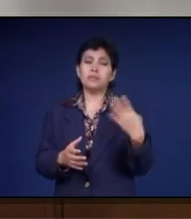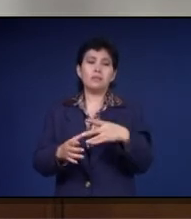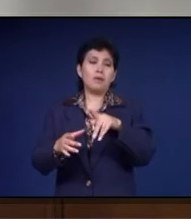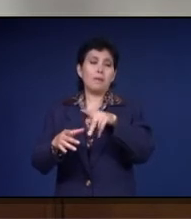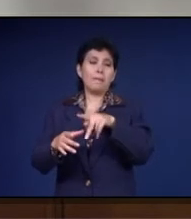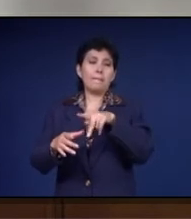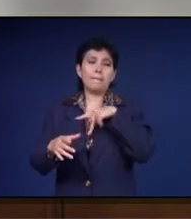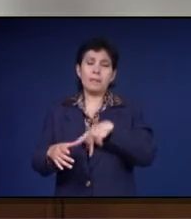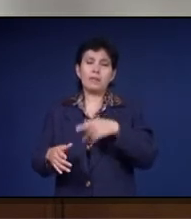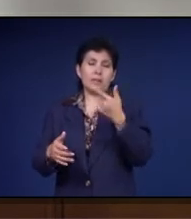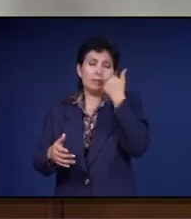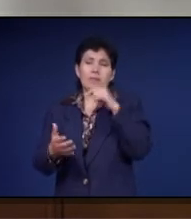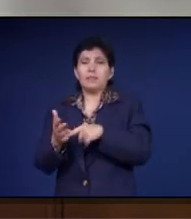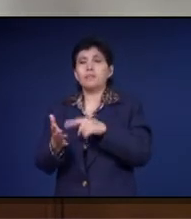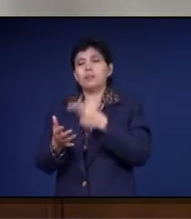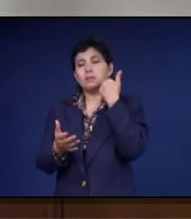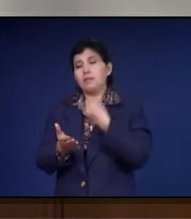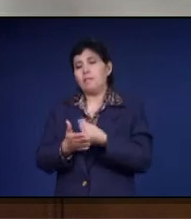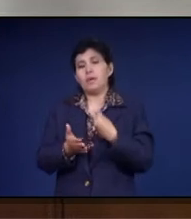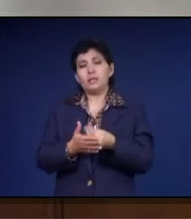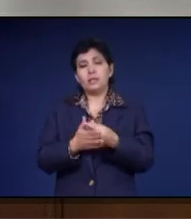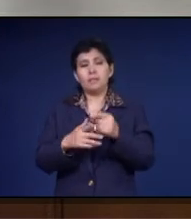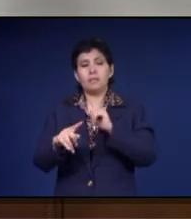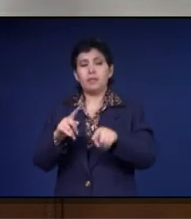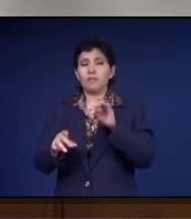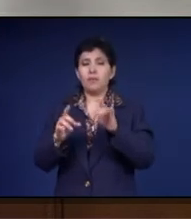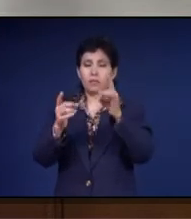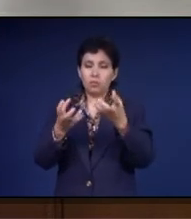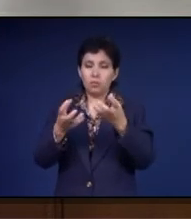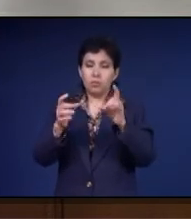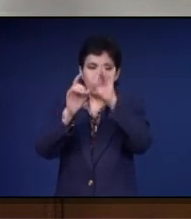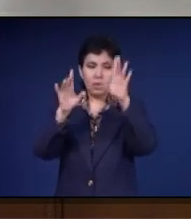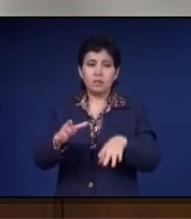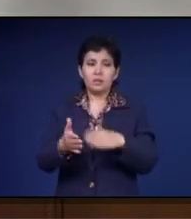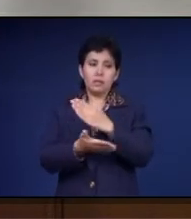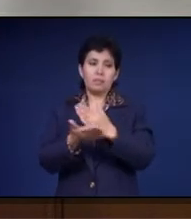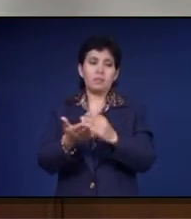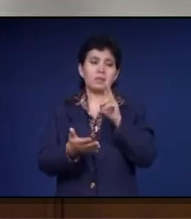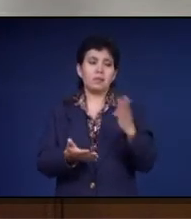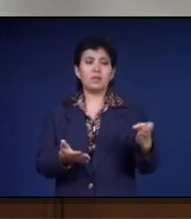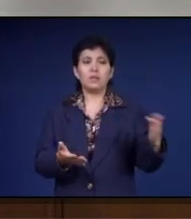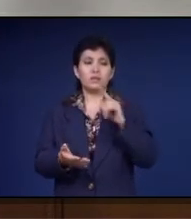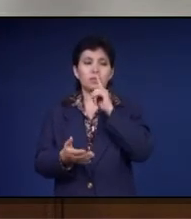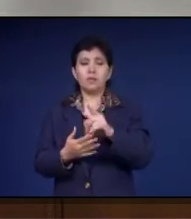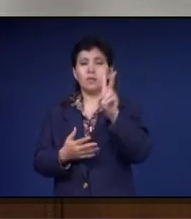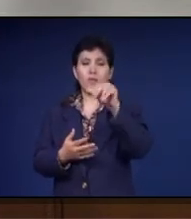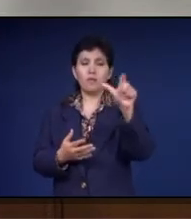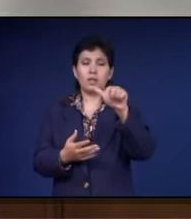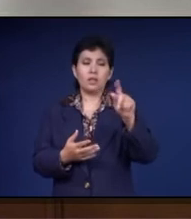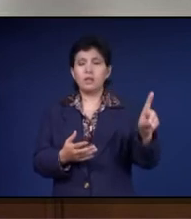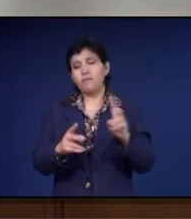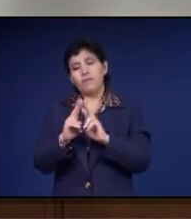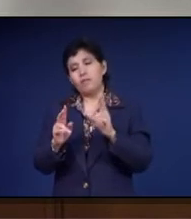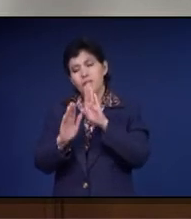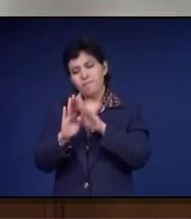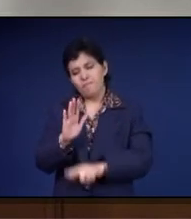Sometimes you may think it's funny, but it's truly present. When you want to test something, but actually your validity is so low that